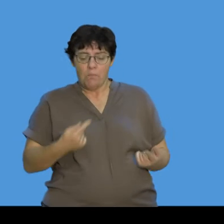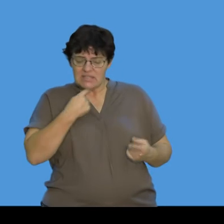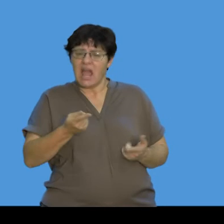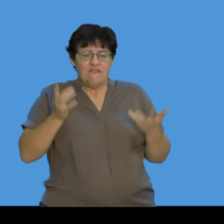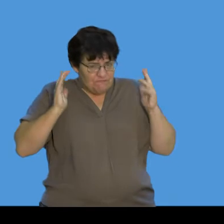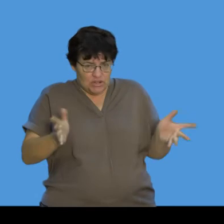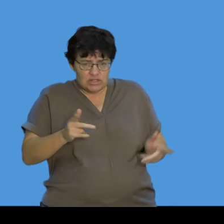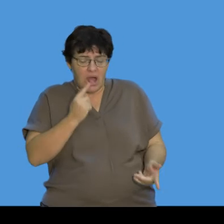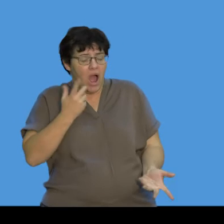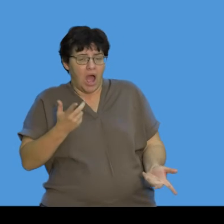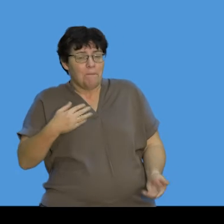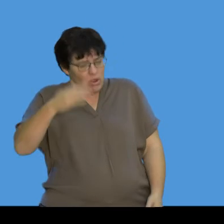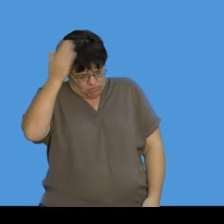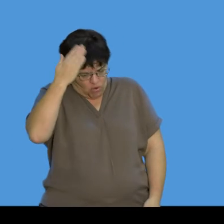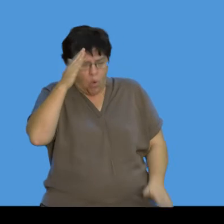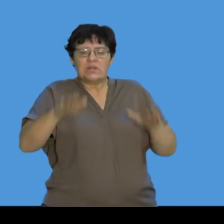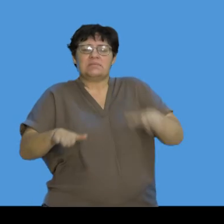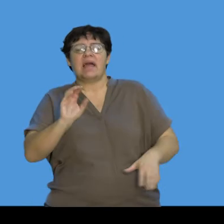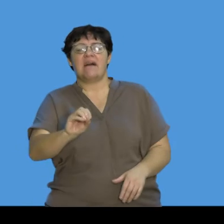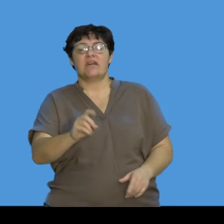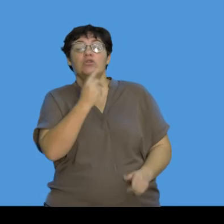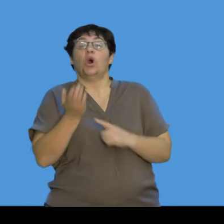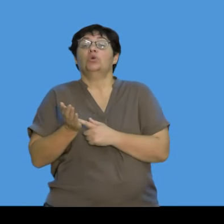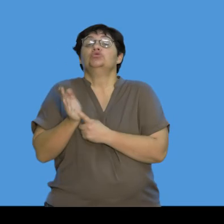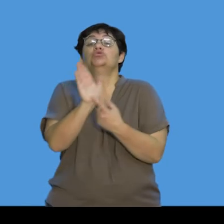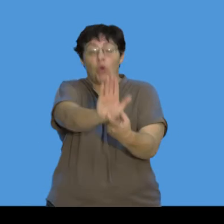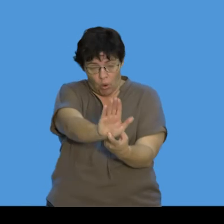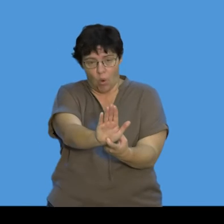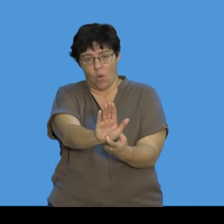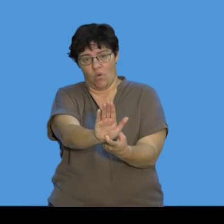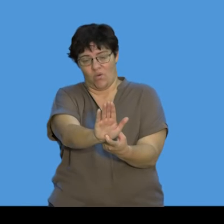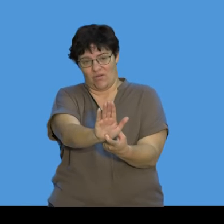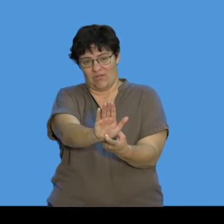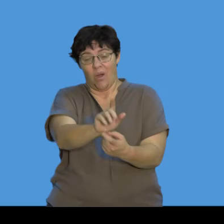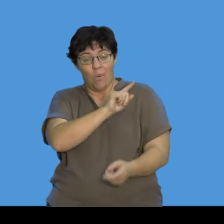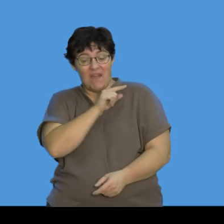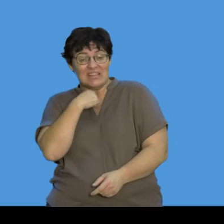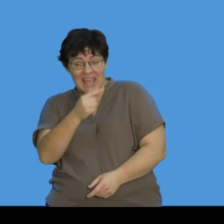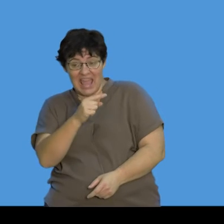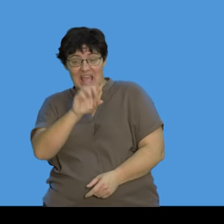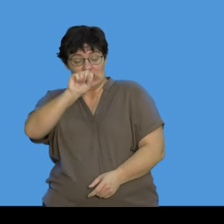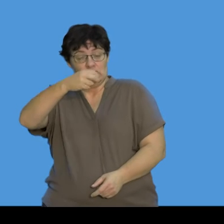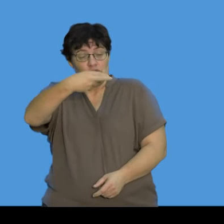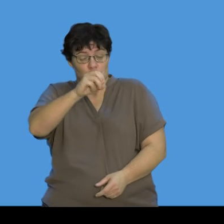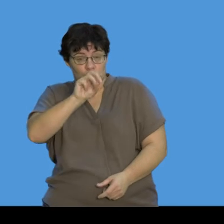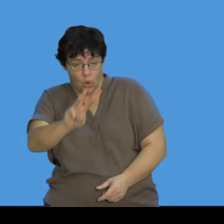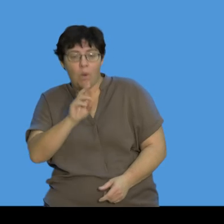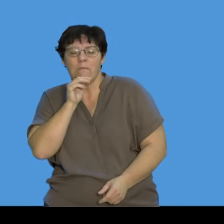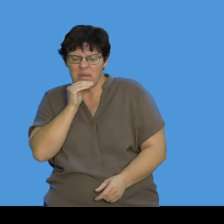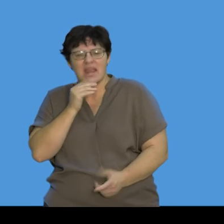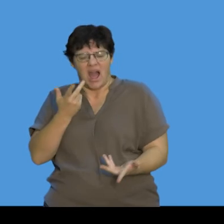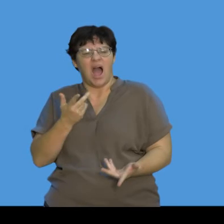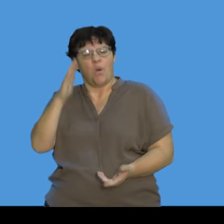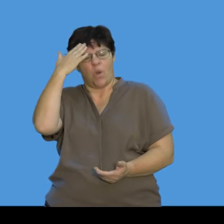are similar because I know that they are similar. So I will never give you a question that says show and then your answer will then be